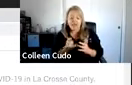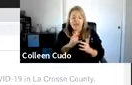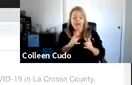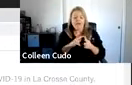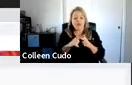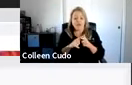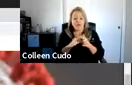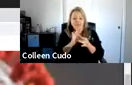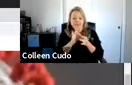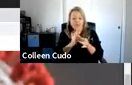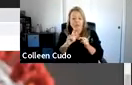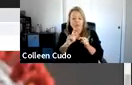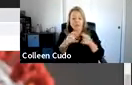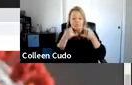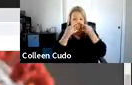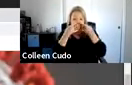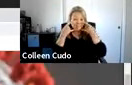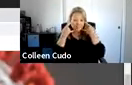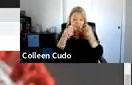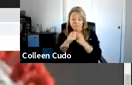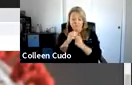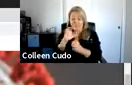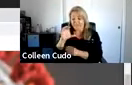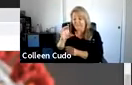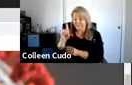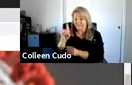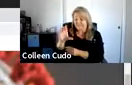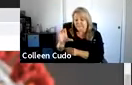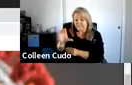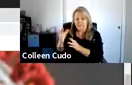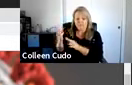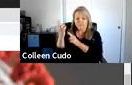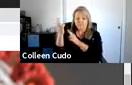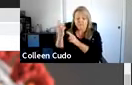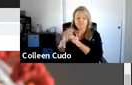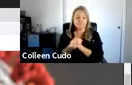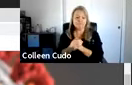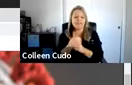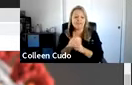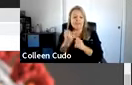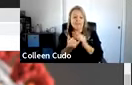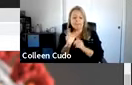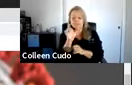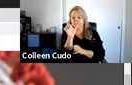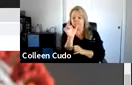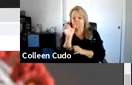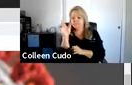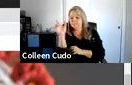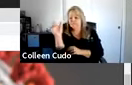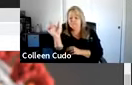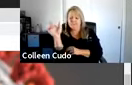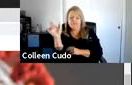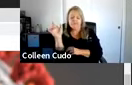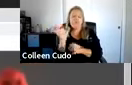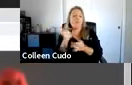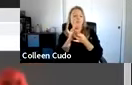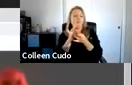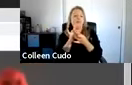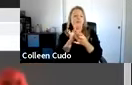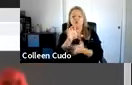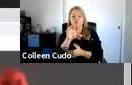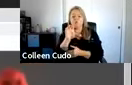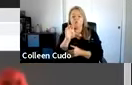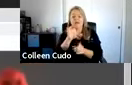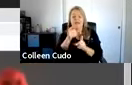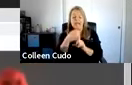to the CDC. Then the last two tabs are relating to case